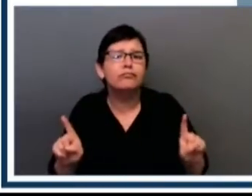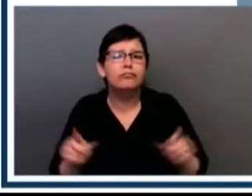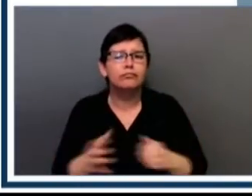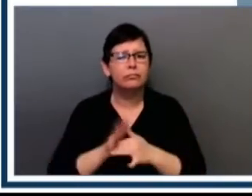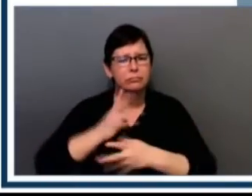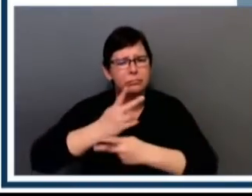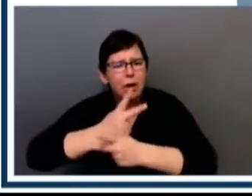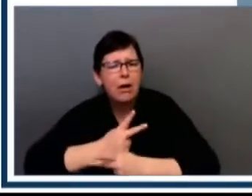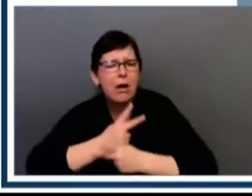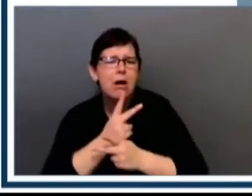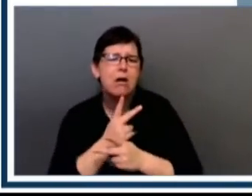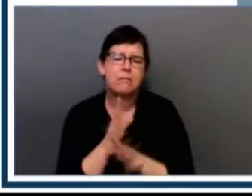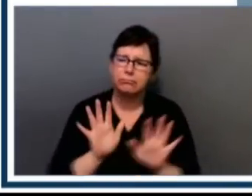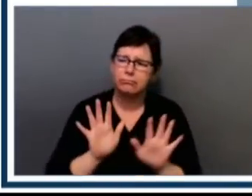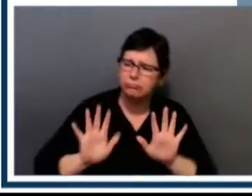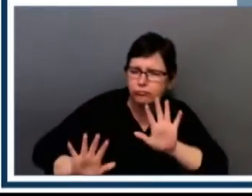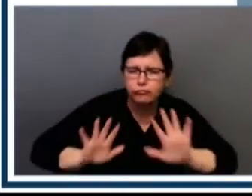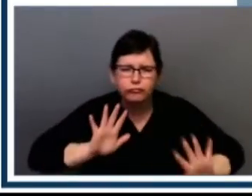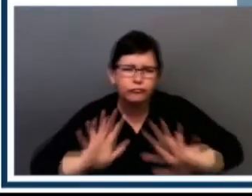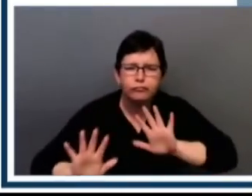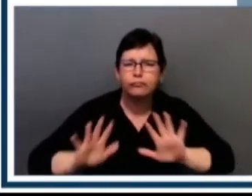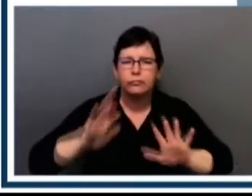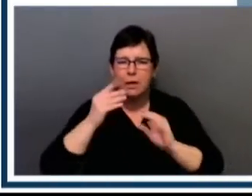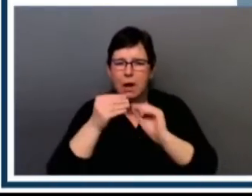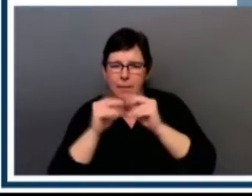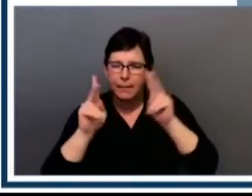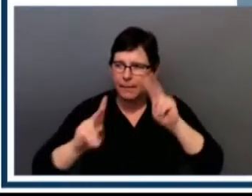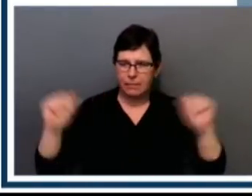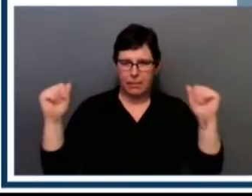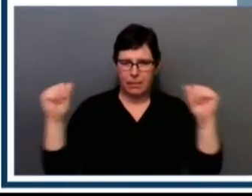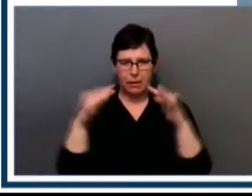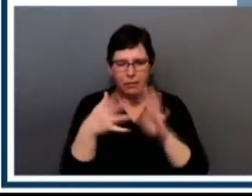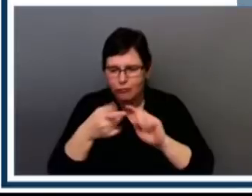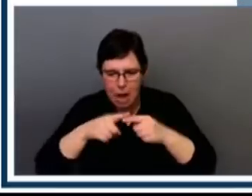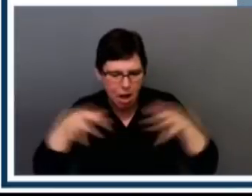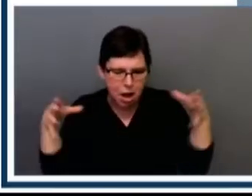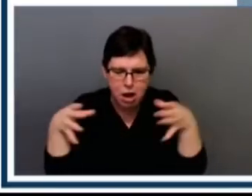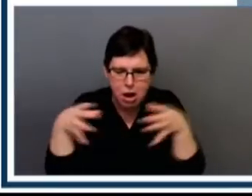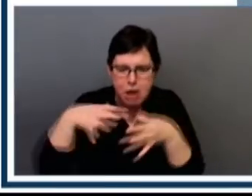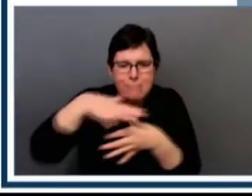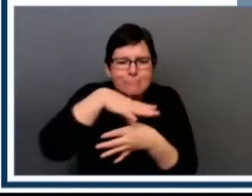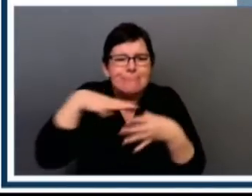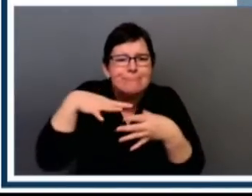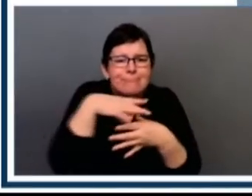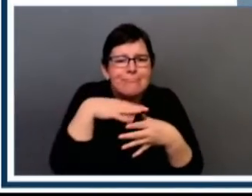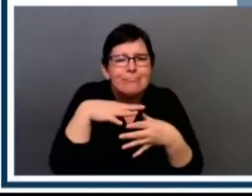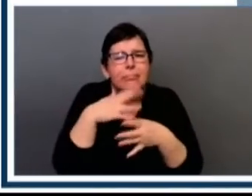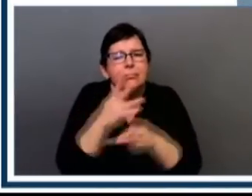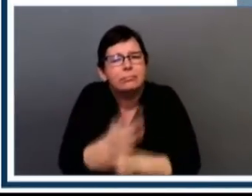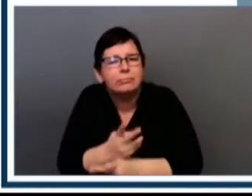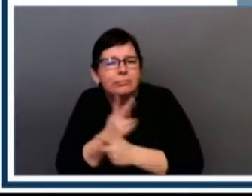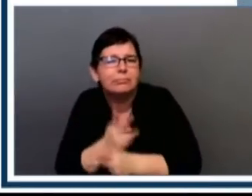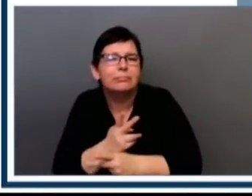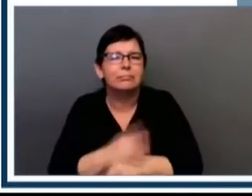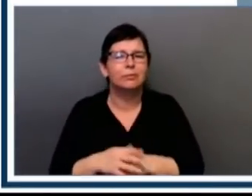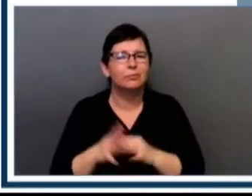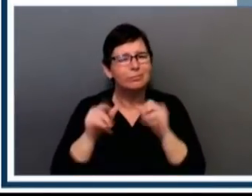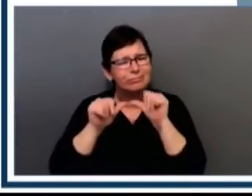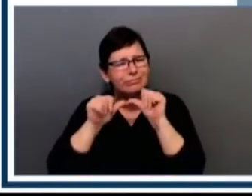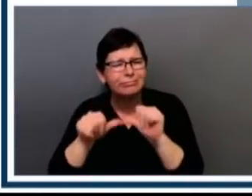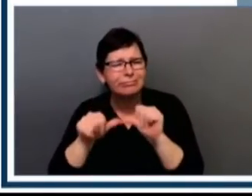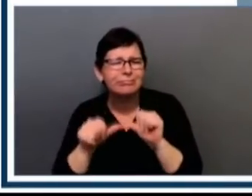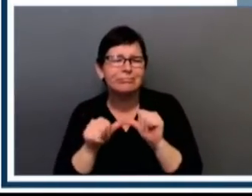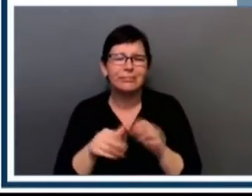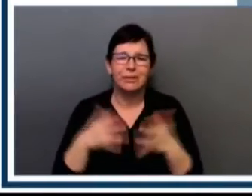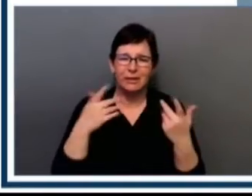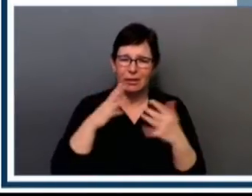has greater respect for COVID, influenza, and many other types of infections. It's how we do our part to keep each other